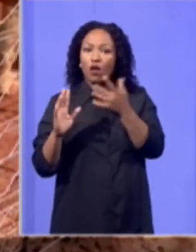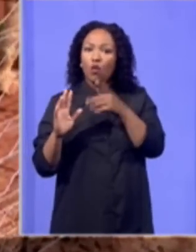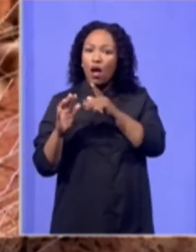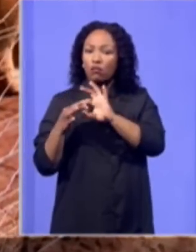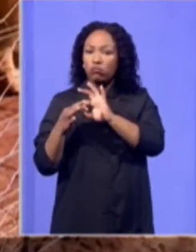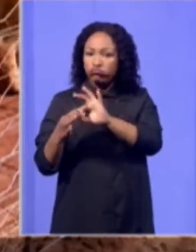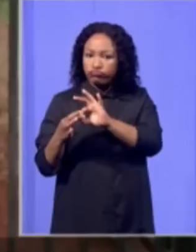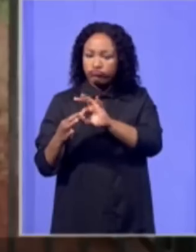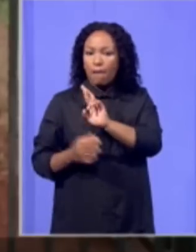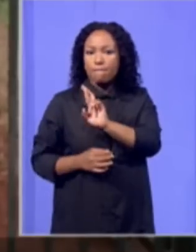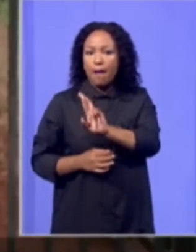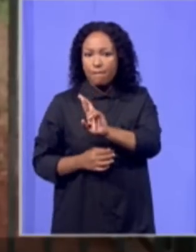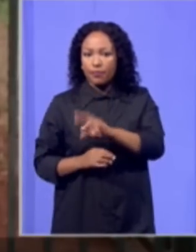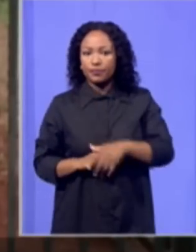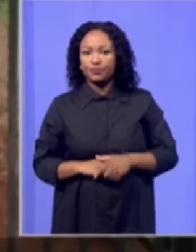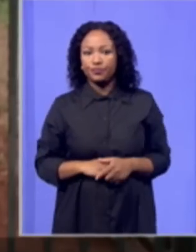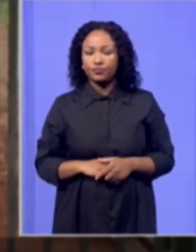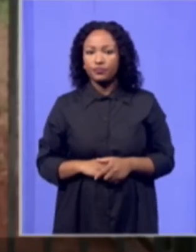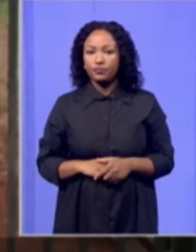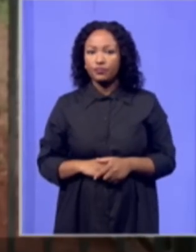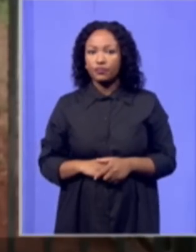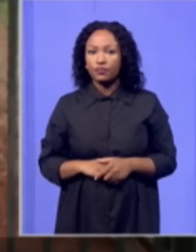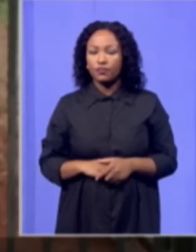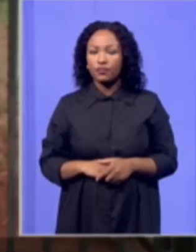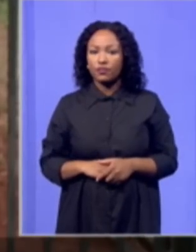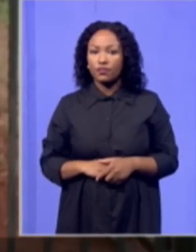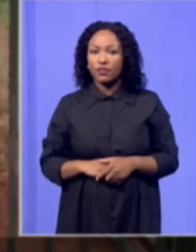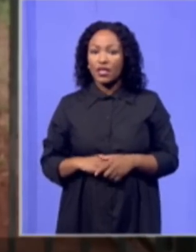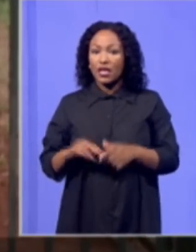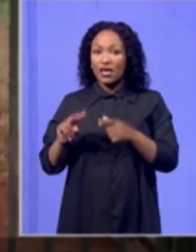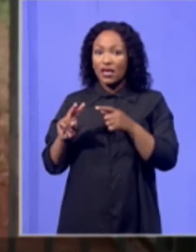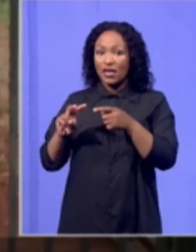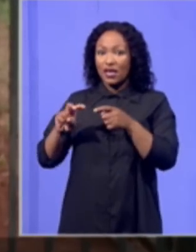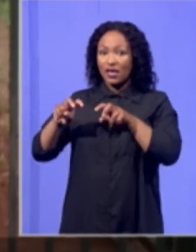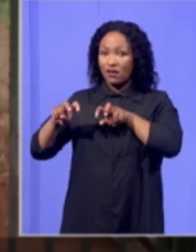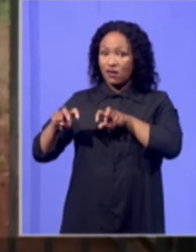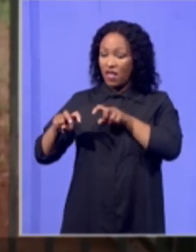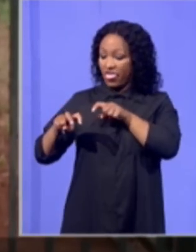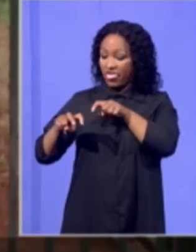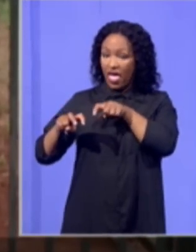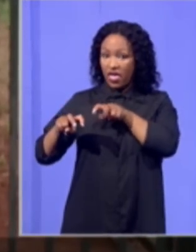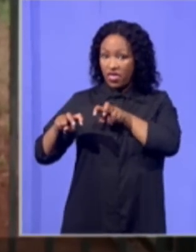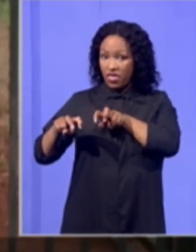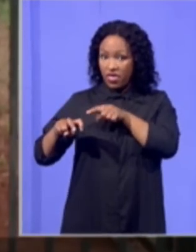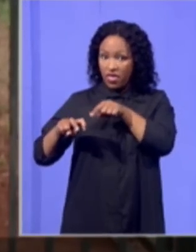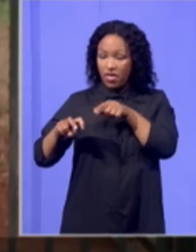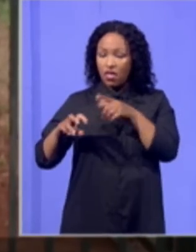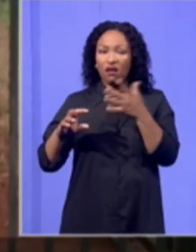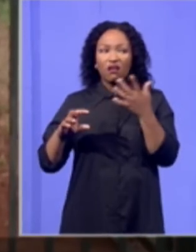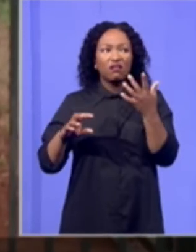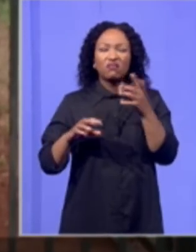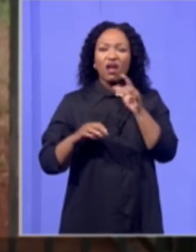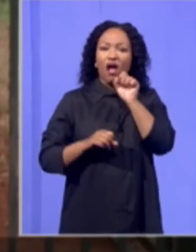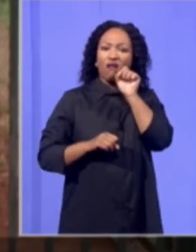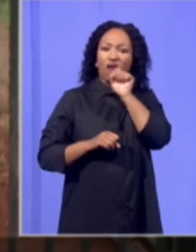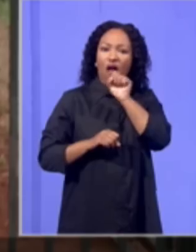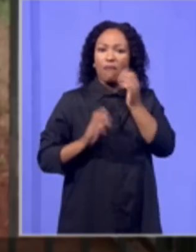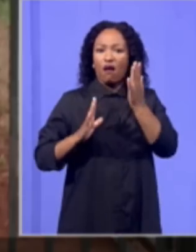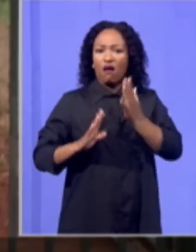bona. They were used by a rapper, French rapper, in his music videos and social media posts,